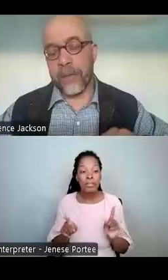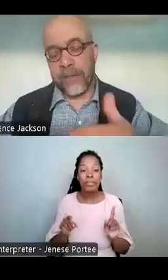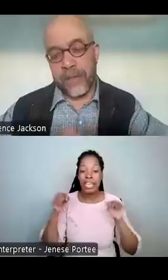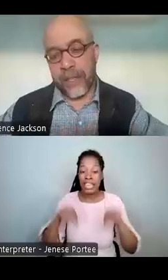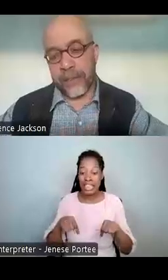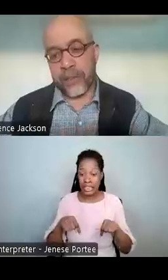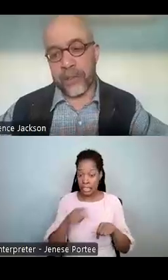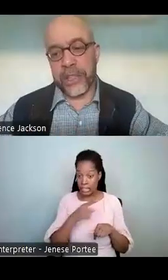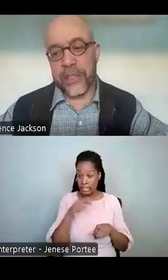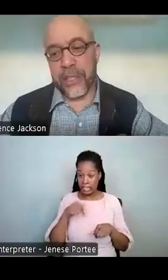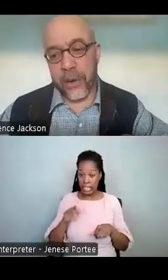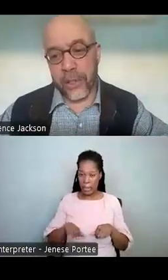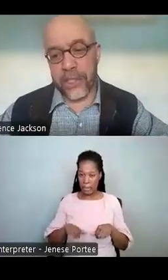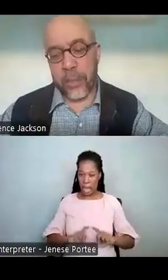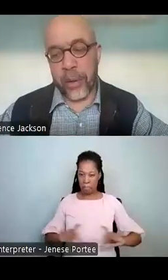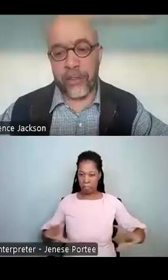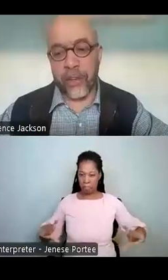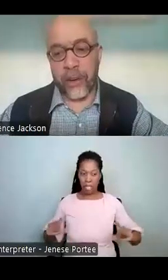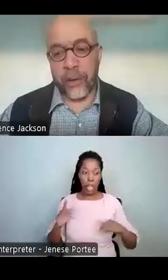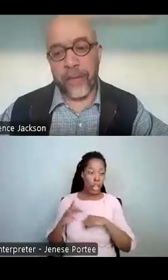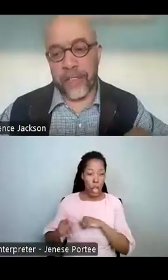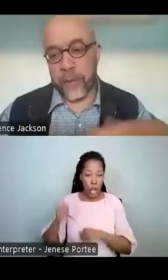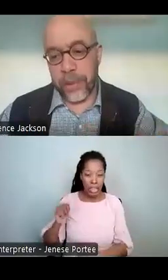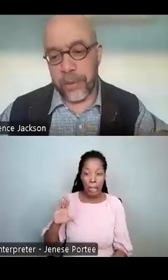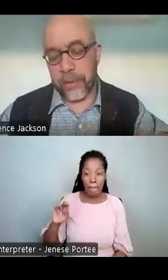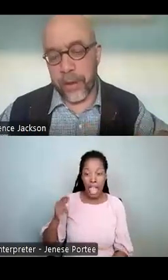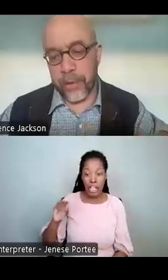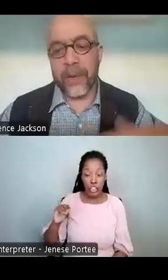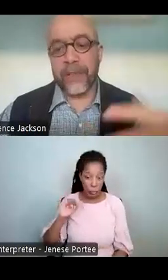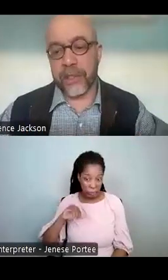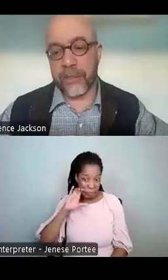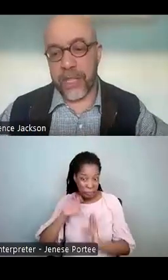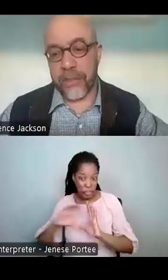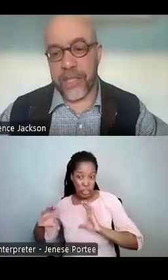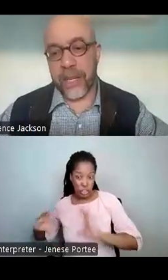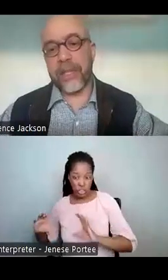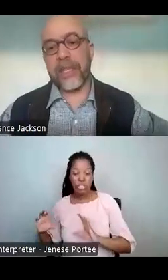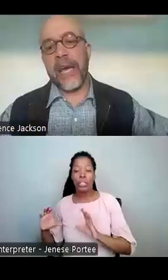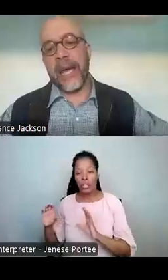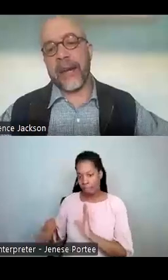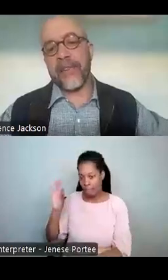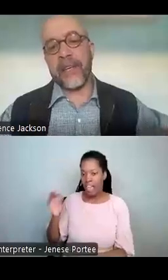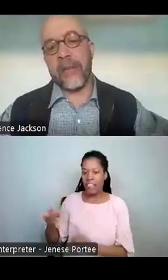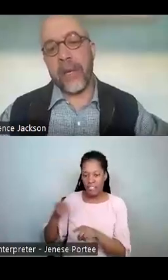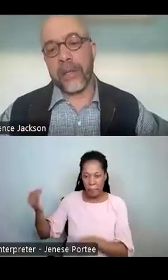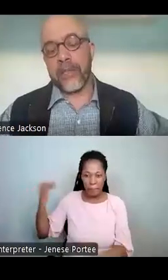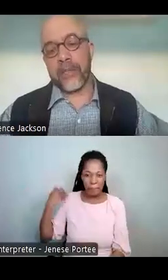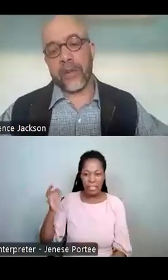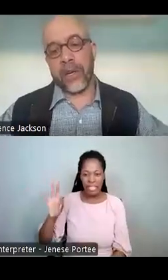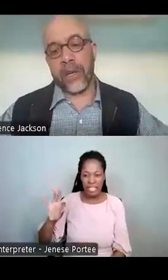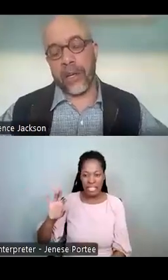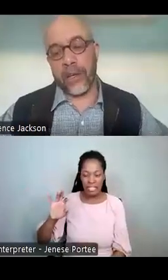bottom of the screen is the earliest banjo that's been recovered. It's from 1770. And then in the middle